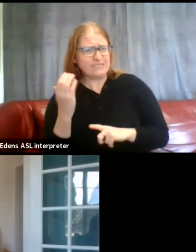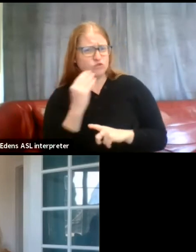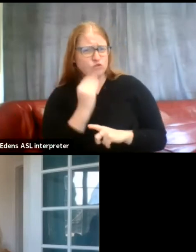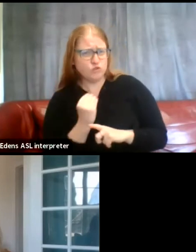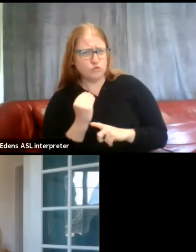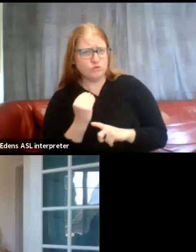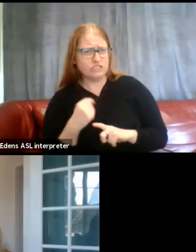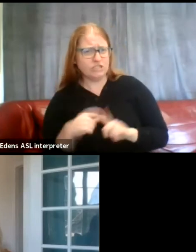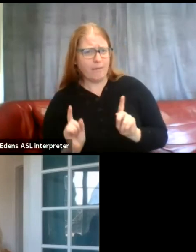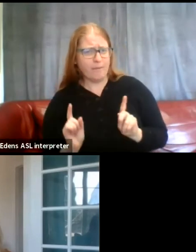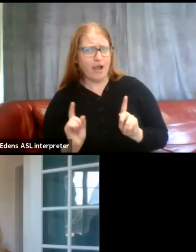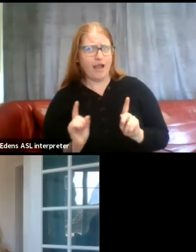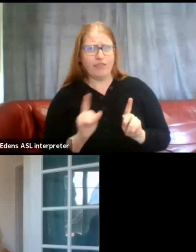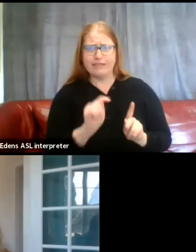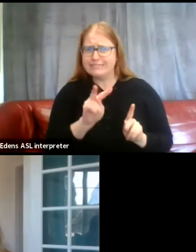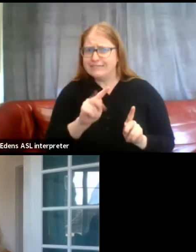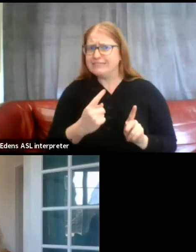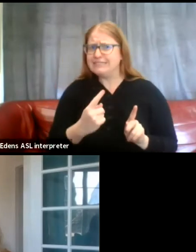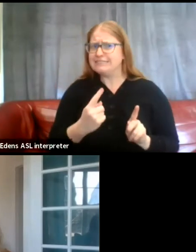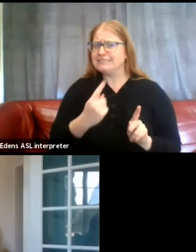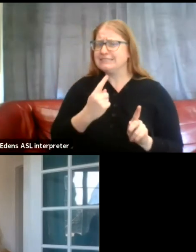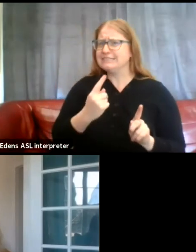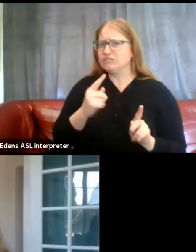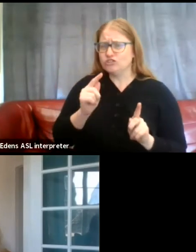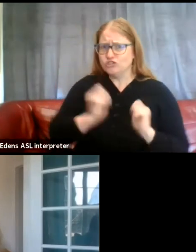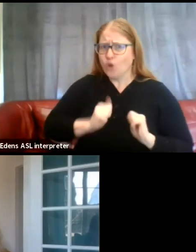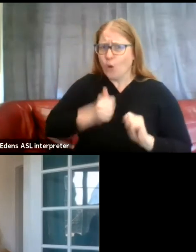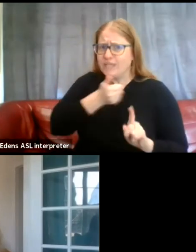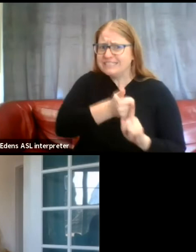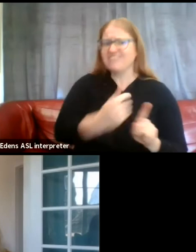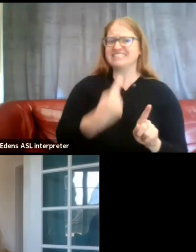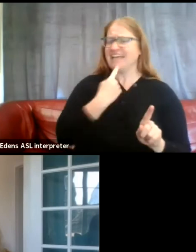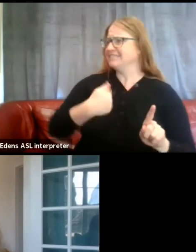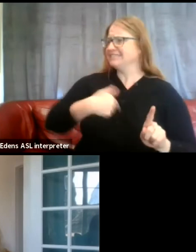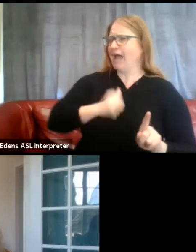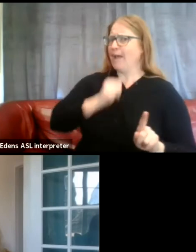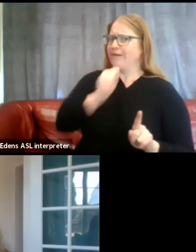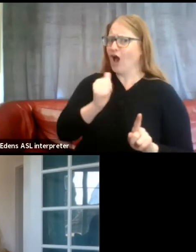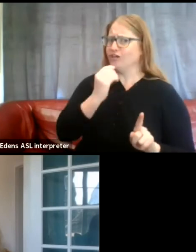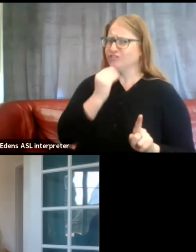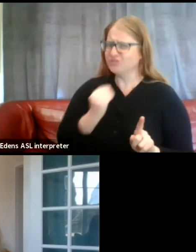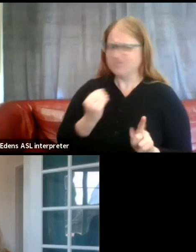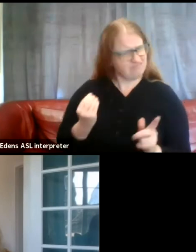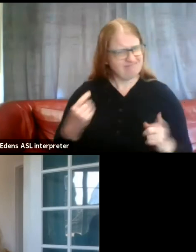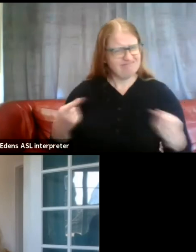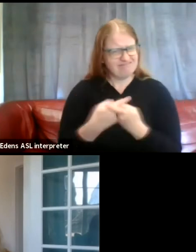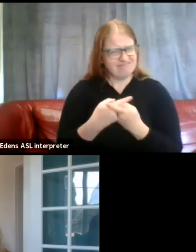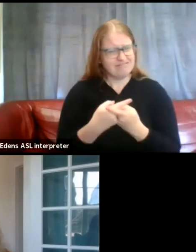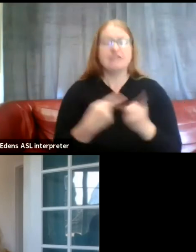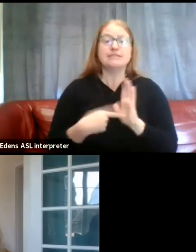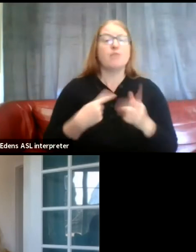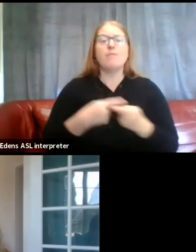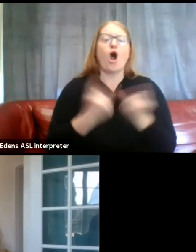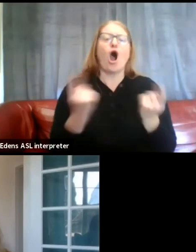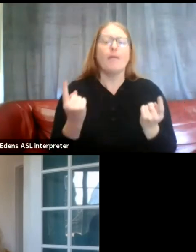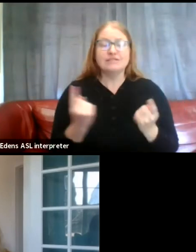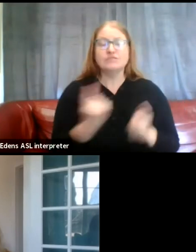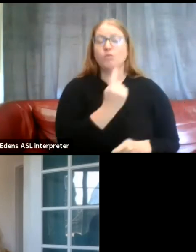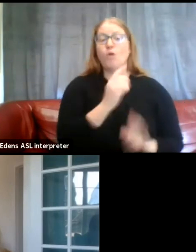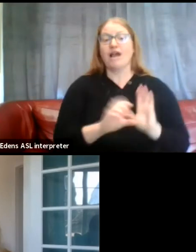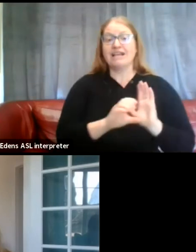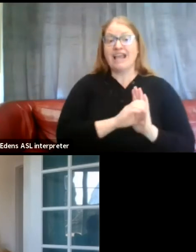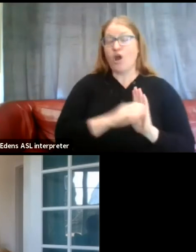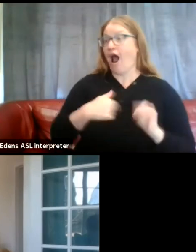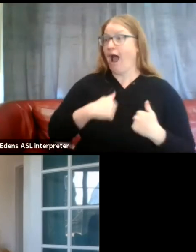literally explicitly non-Jewish. And of course, sometimes the opposite thing happens. A character is marked as Jewish, but is either played by a